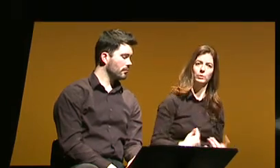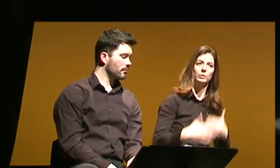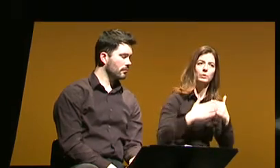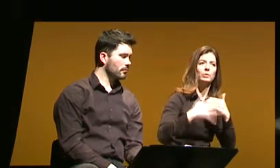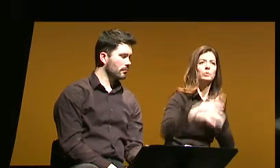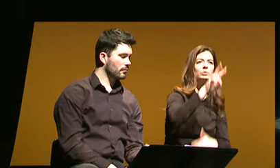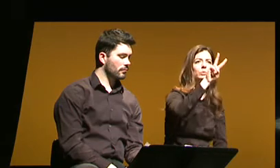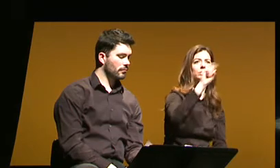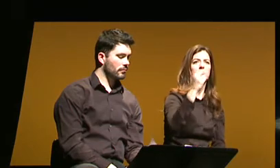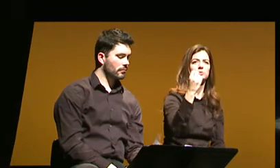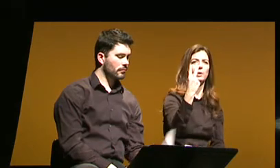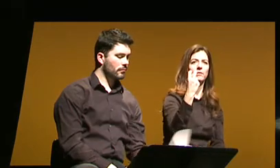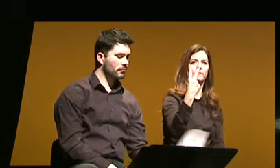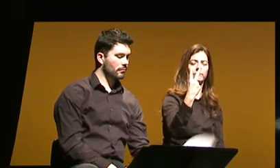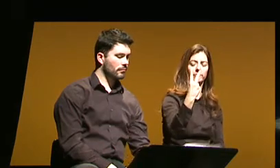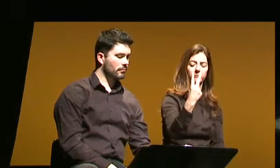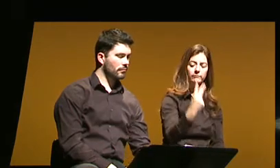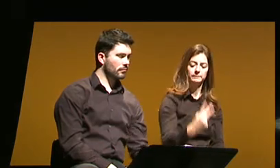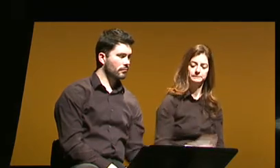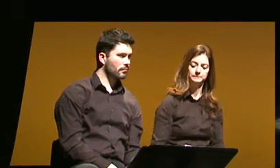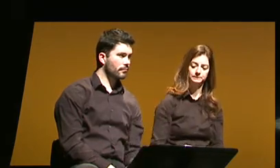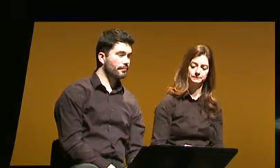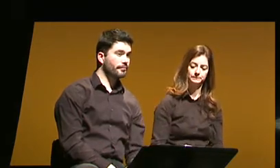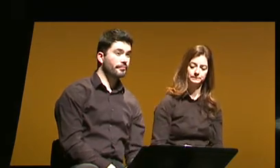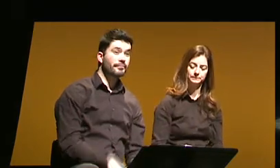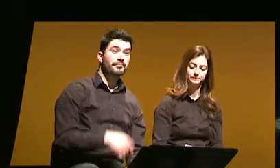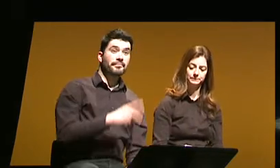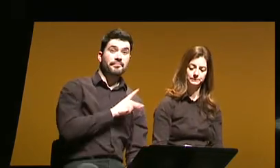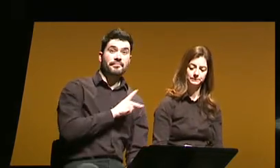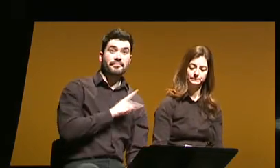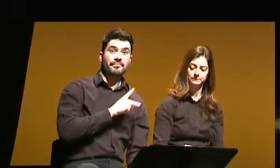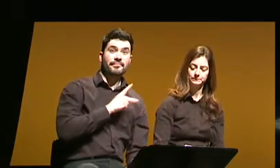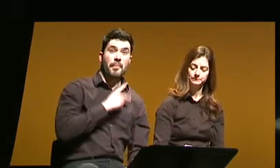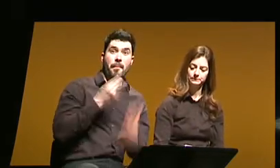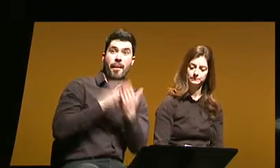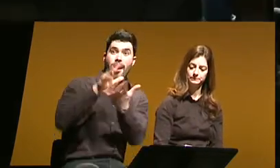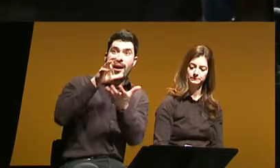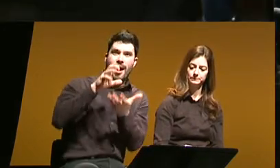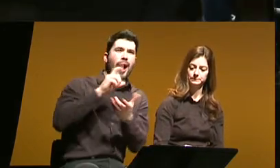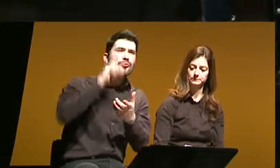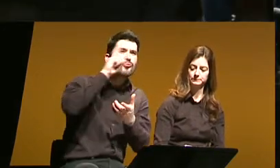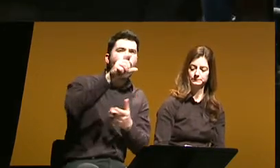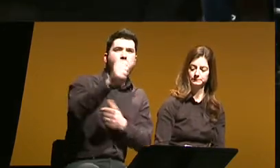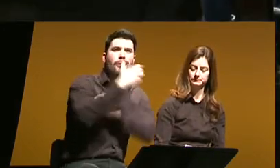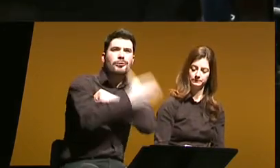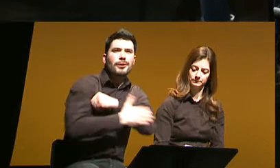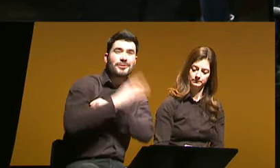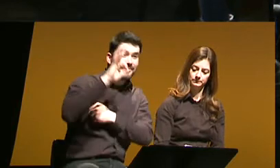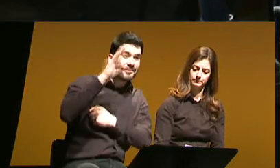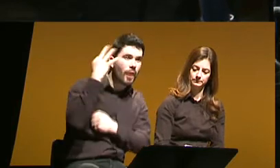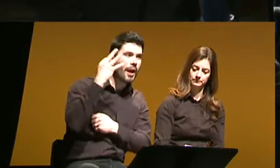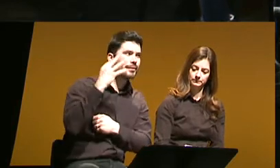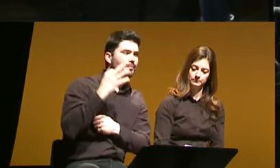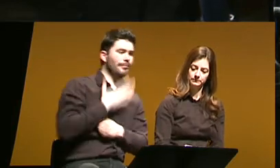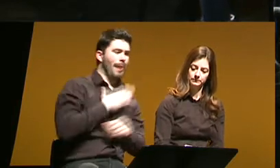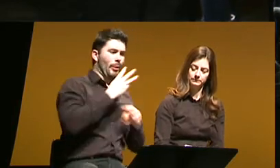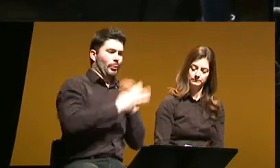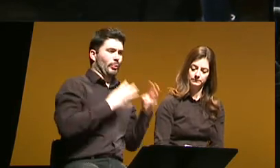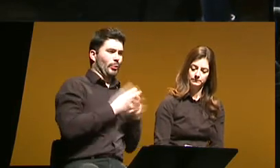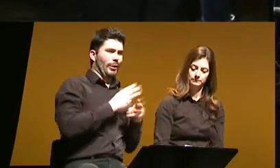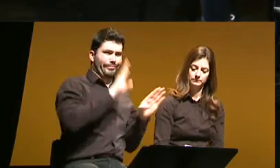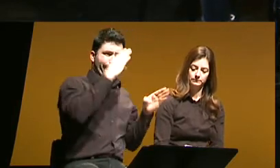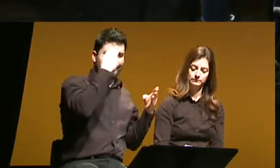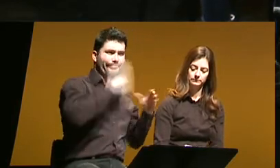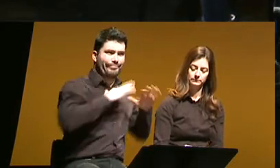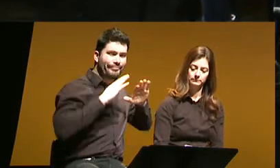2012. Cannes, France. I get a scholarship to study abroad. I leave my narrow world behind. I'm in search of answers. At